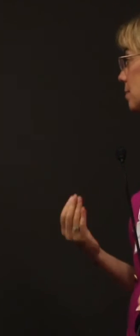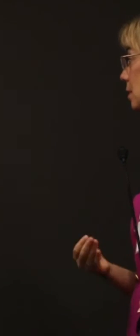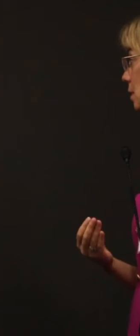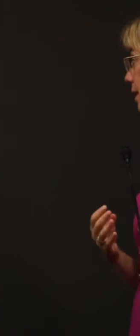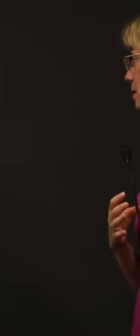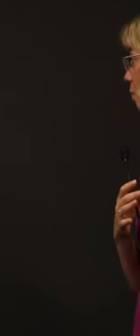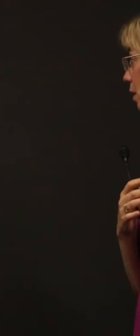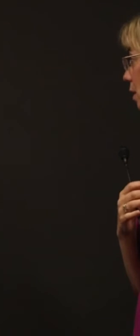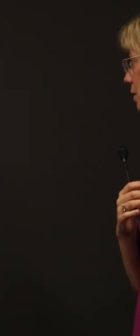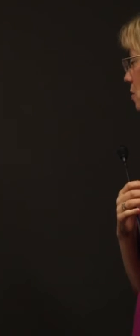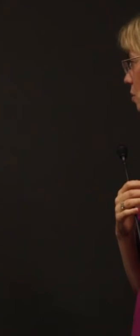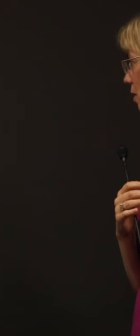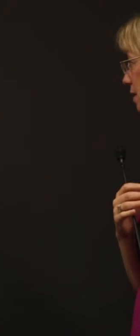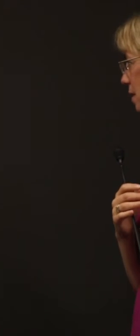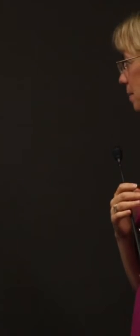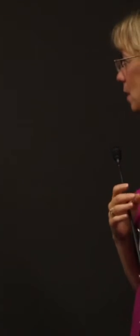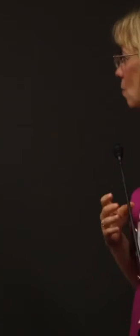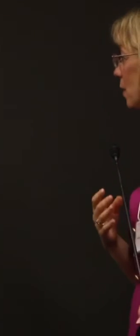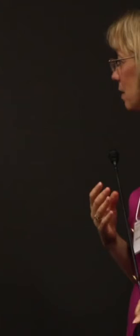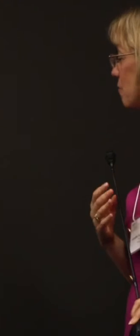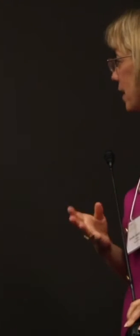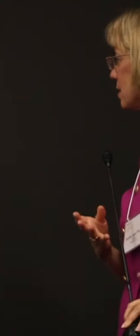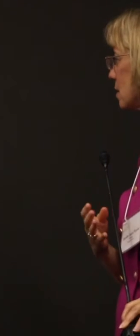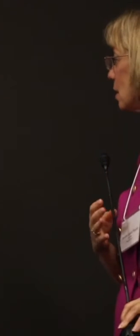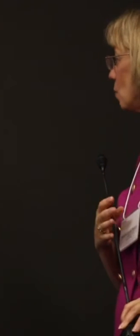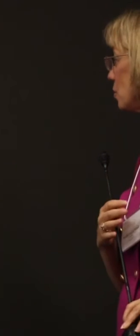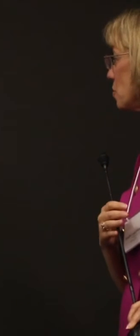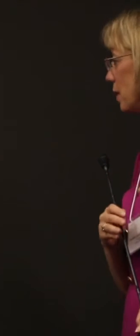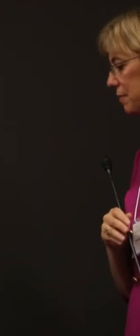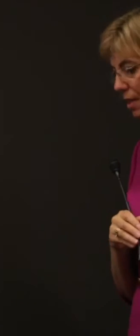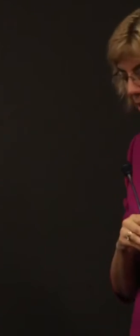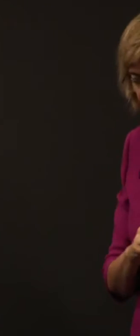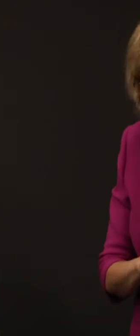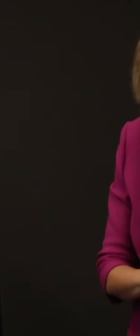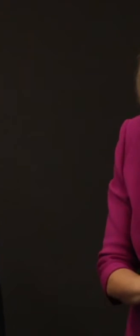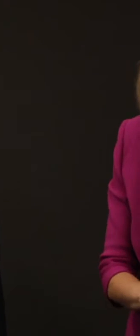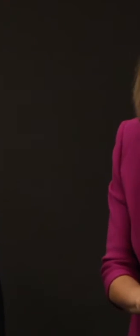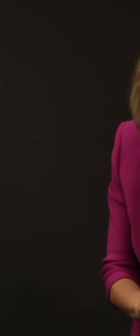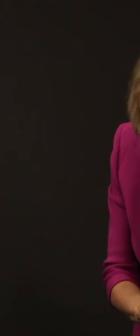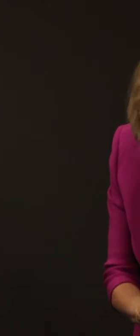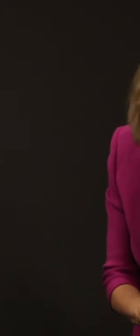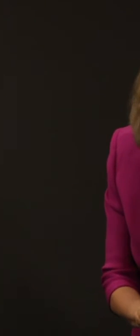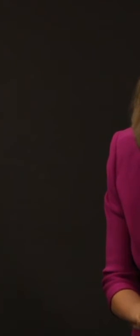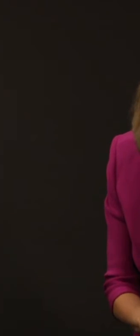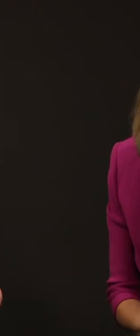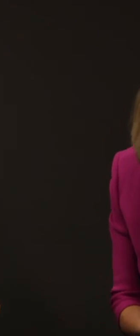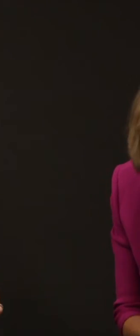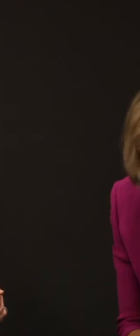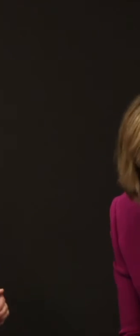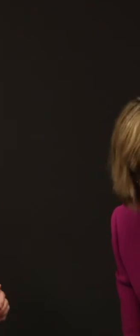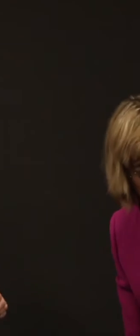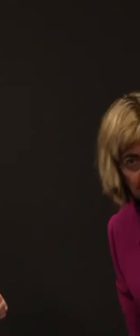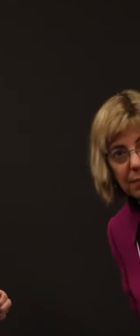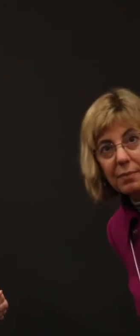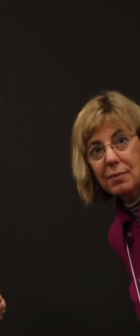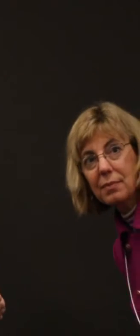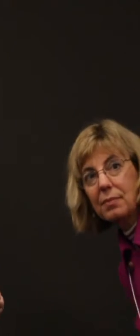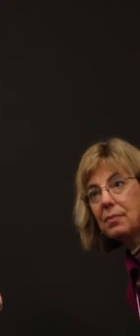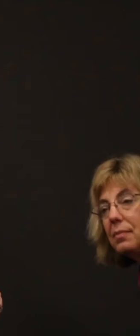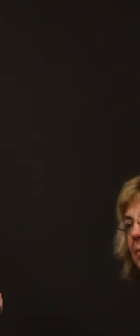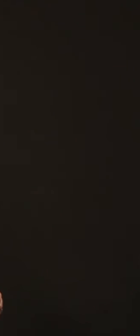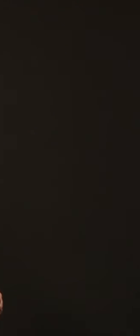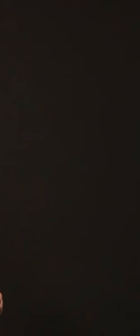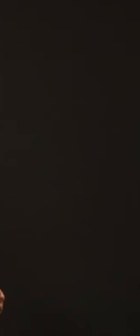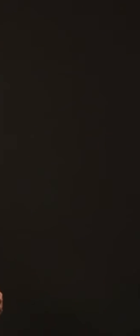have a disability lens and want to go into journalism. What advice would you give to them? Well, I would say, first of